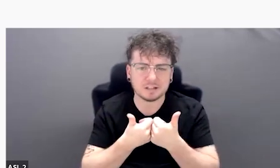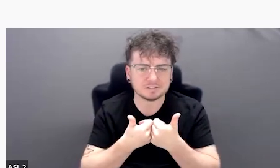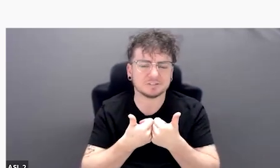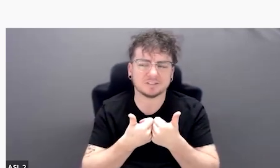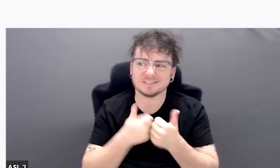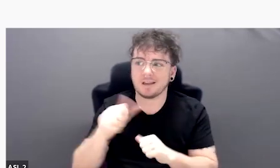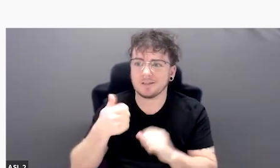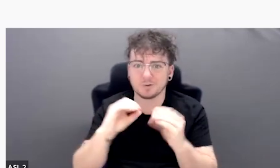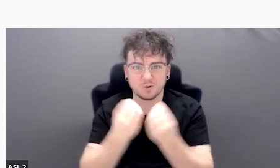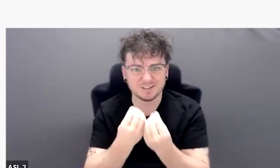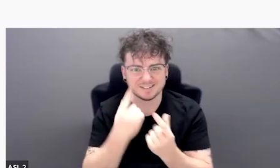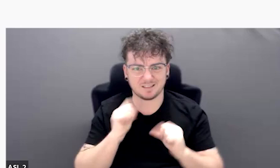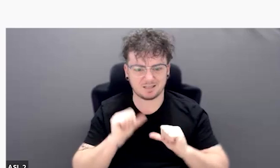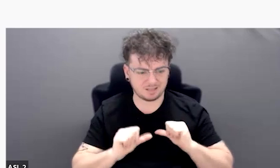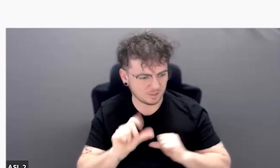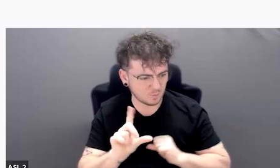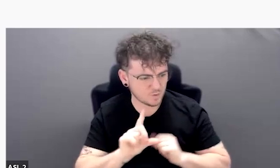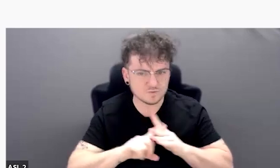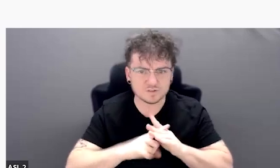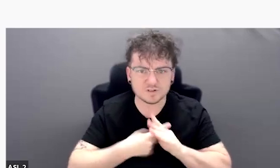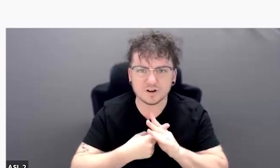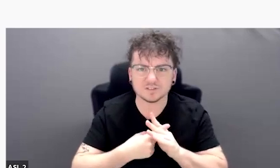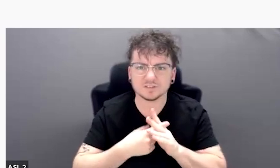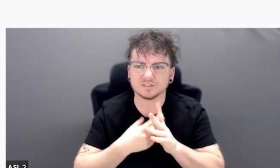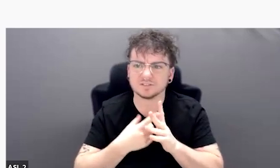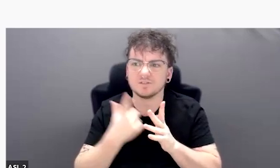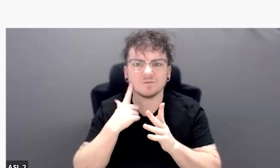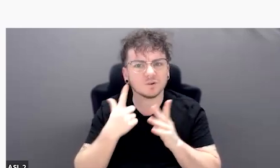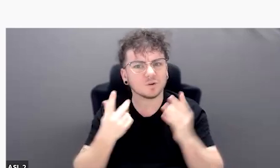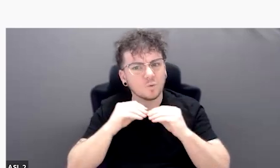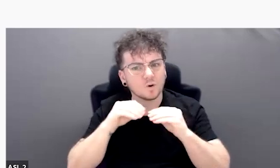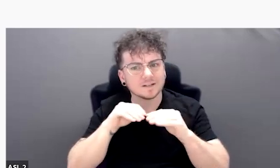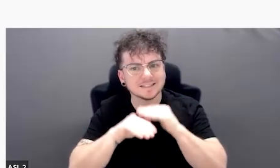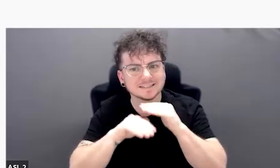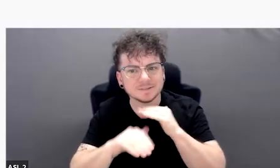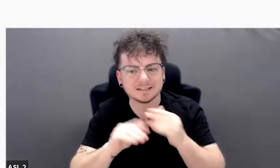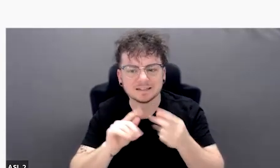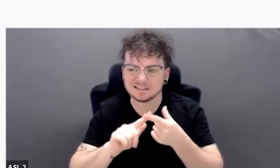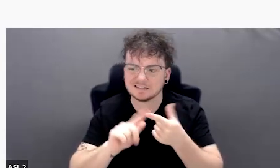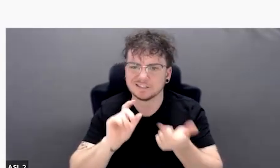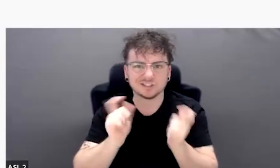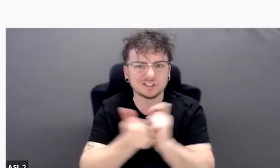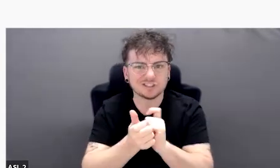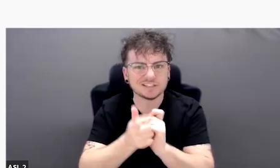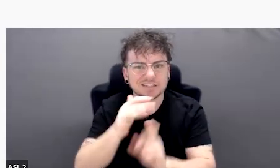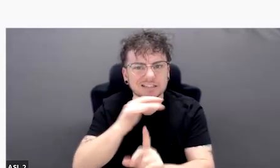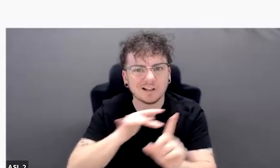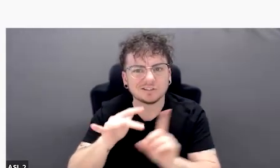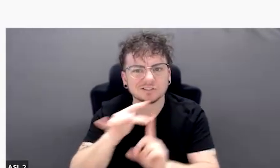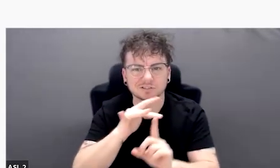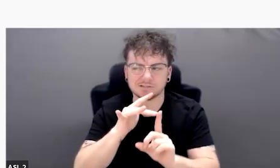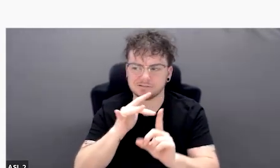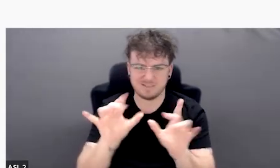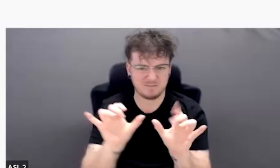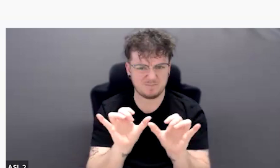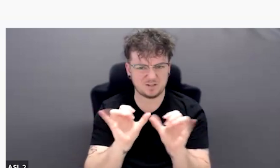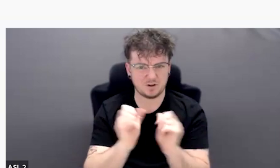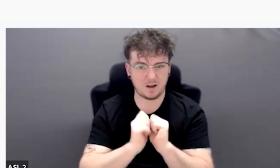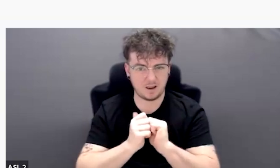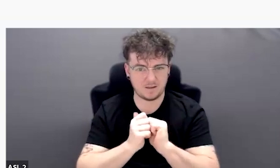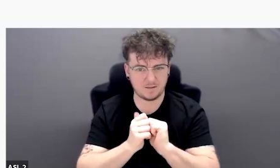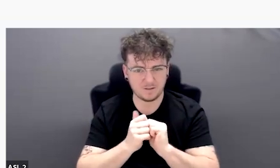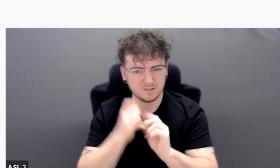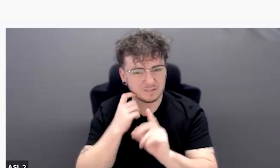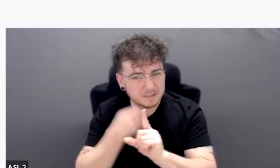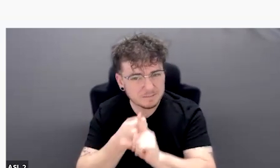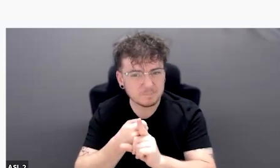start on being more accessible? How do you change your culture? How do you measure the impacts? And